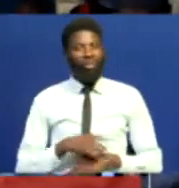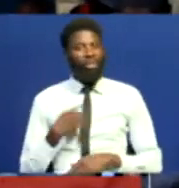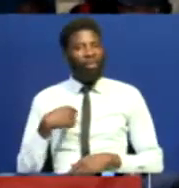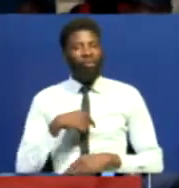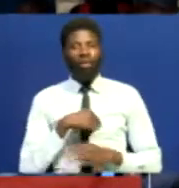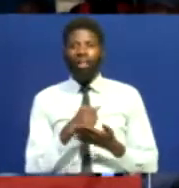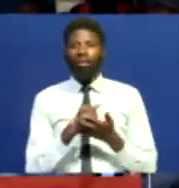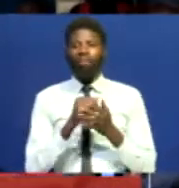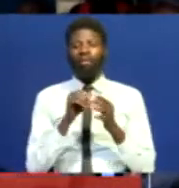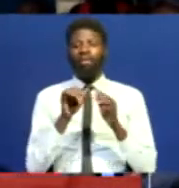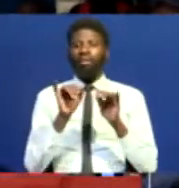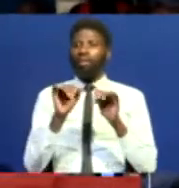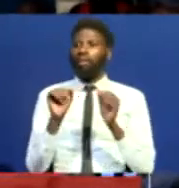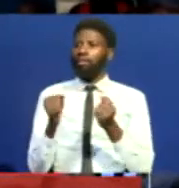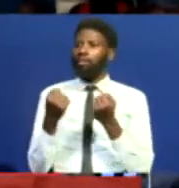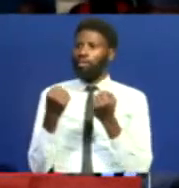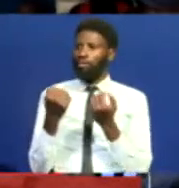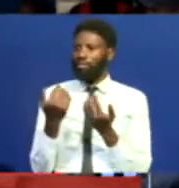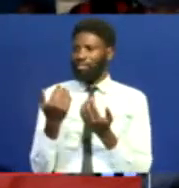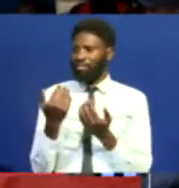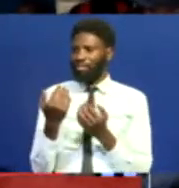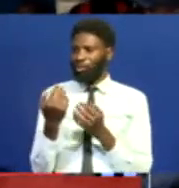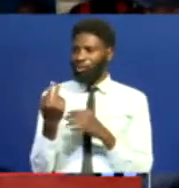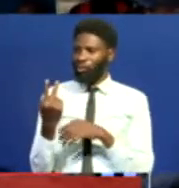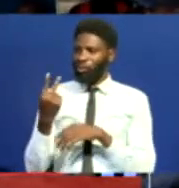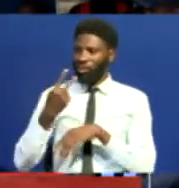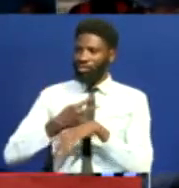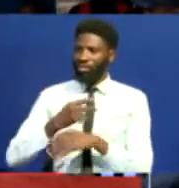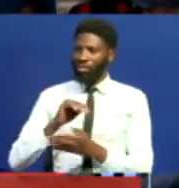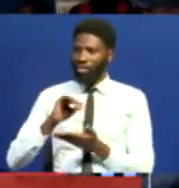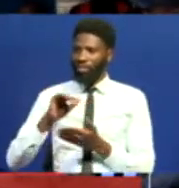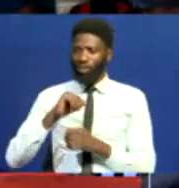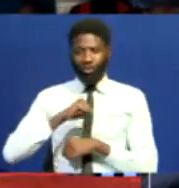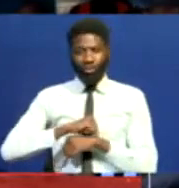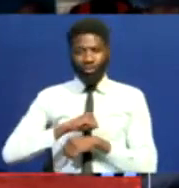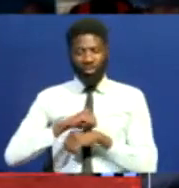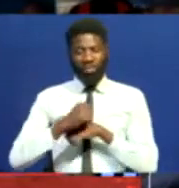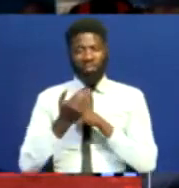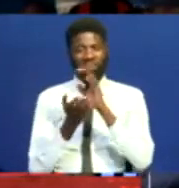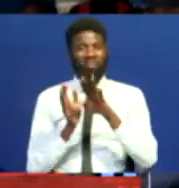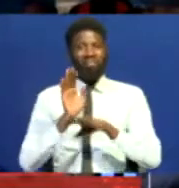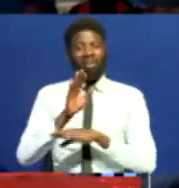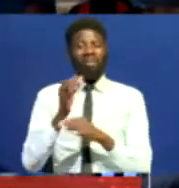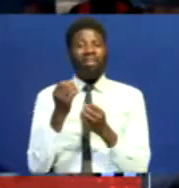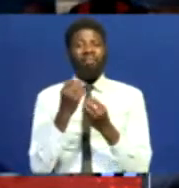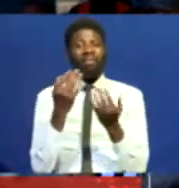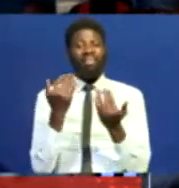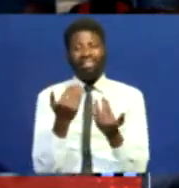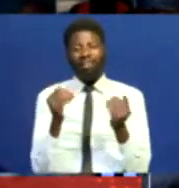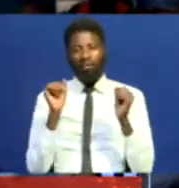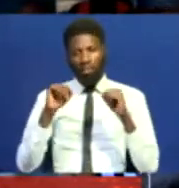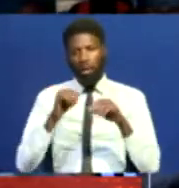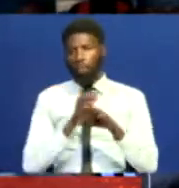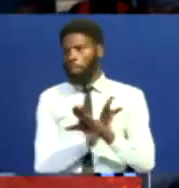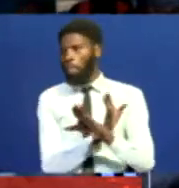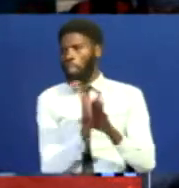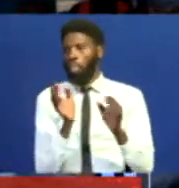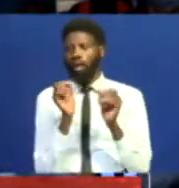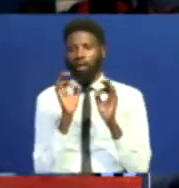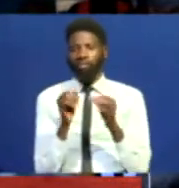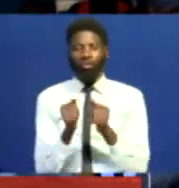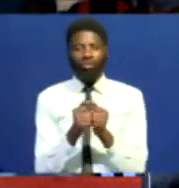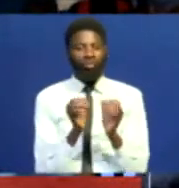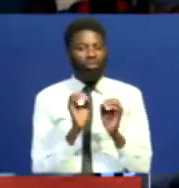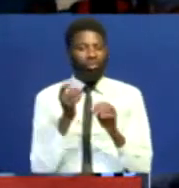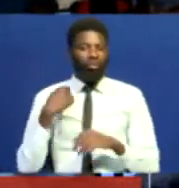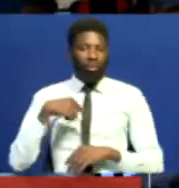week, 2 days to school, and many kids can be carried away if they're not locked up together. So Mng’aro Mtaani, we